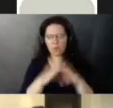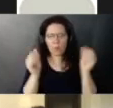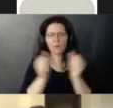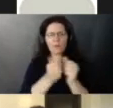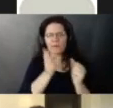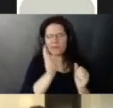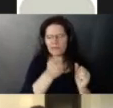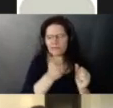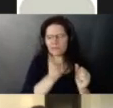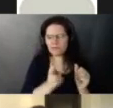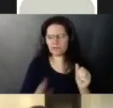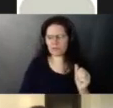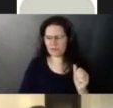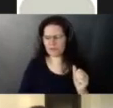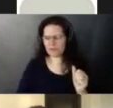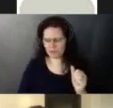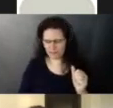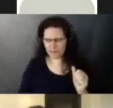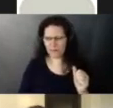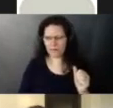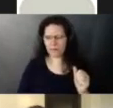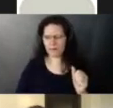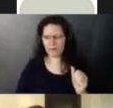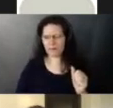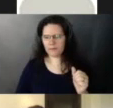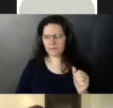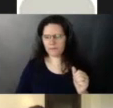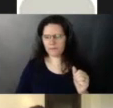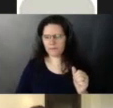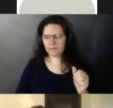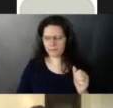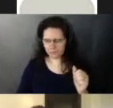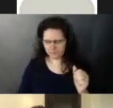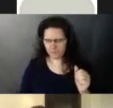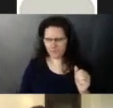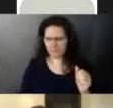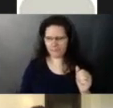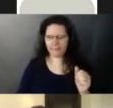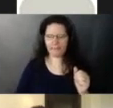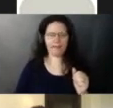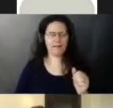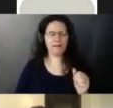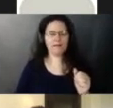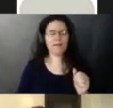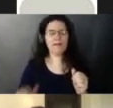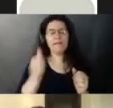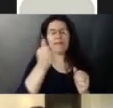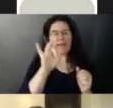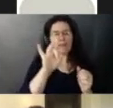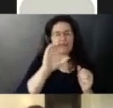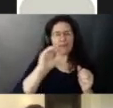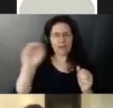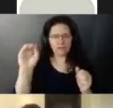what led to the ADA. So in the 1800s, the perspective of people with